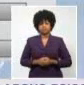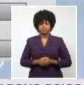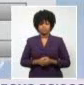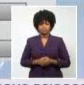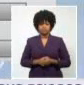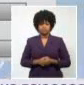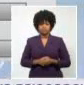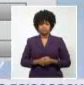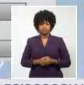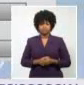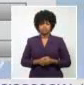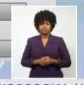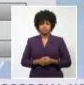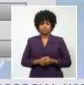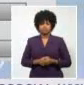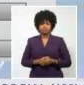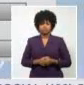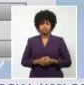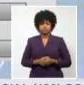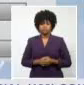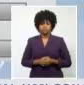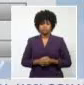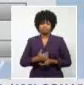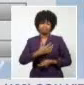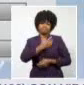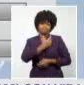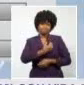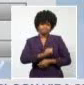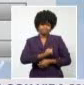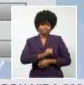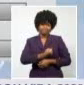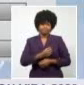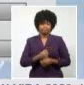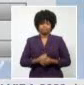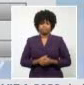3,417 deaths on the day for a total of